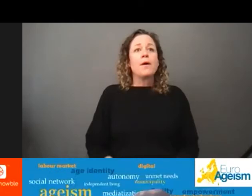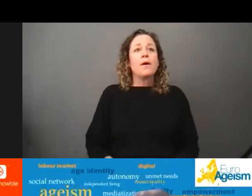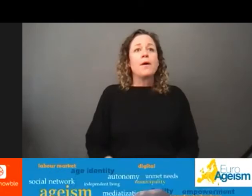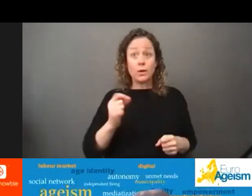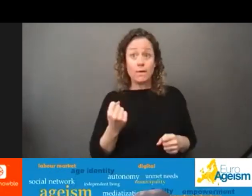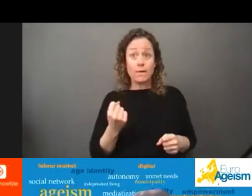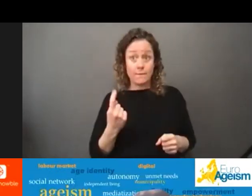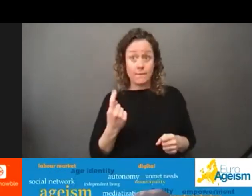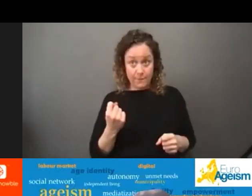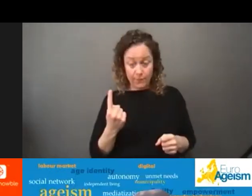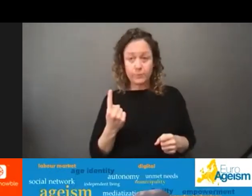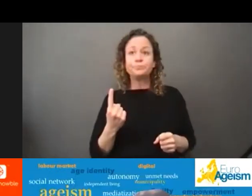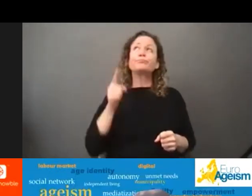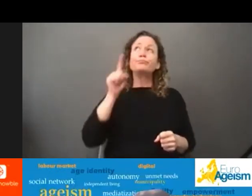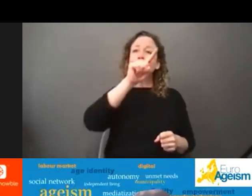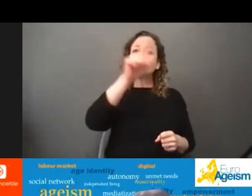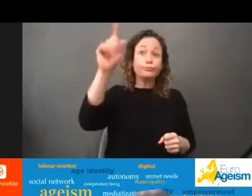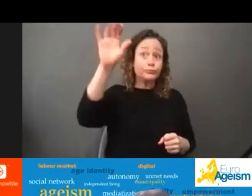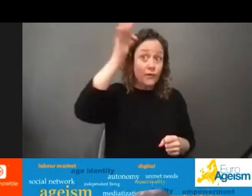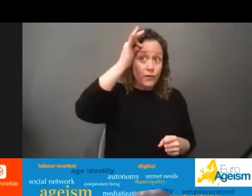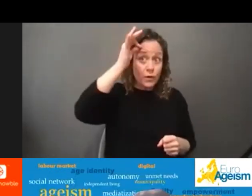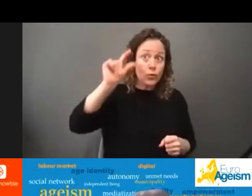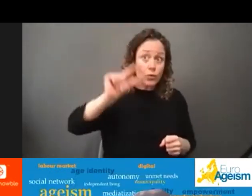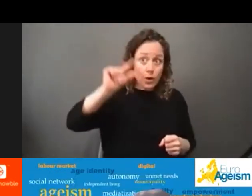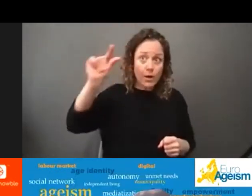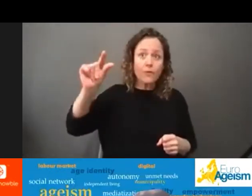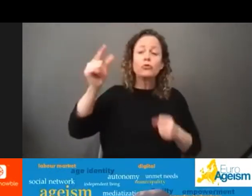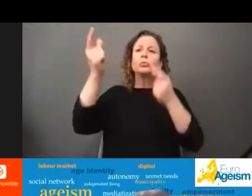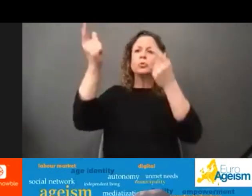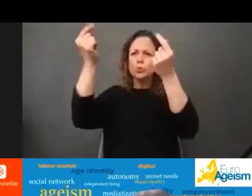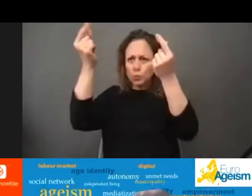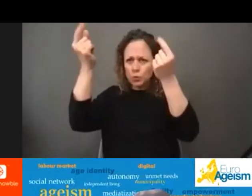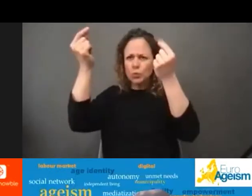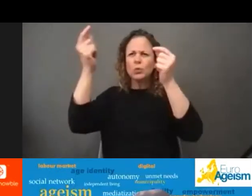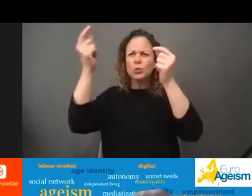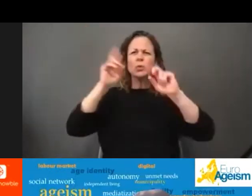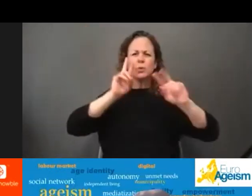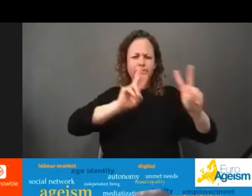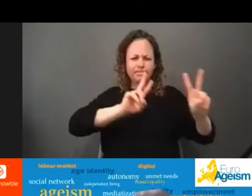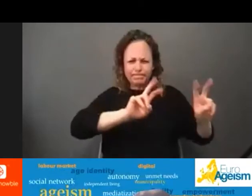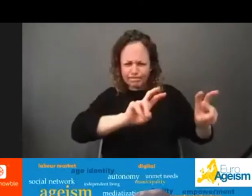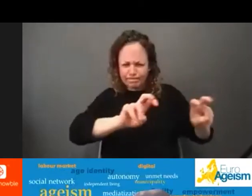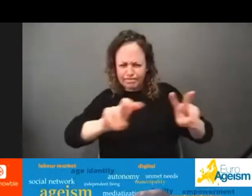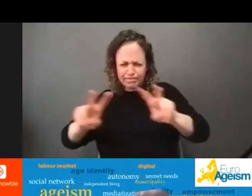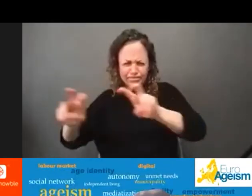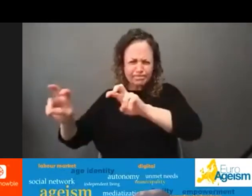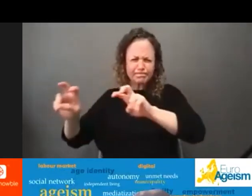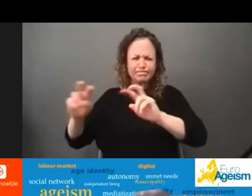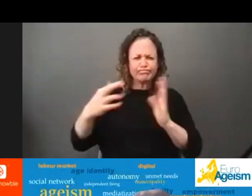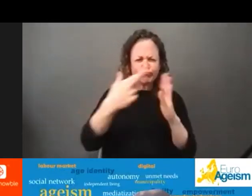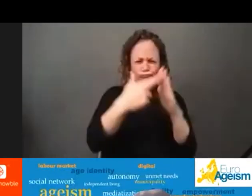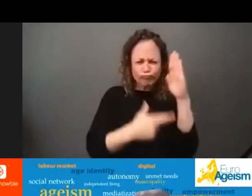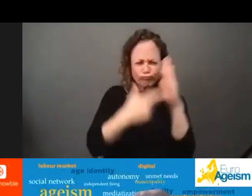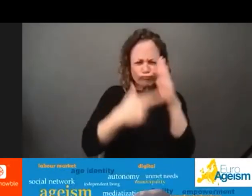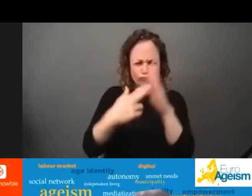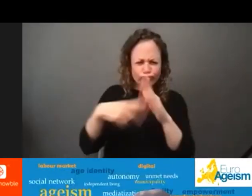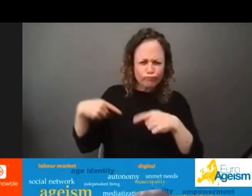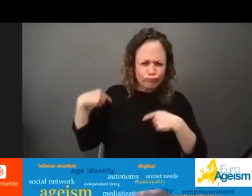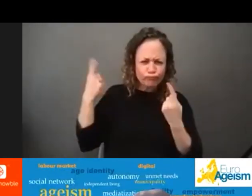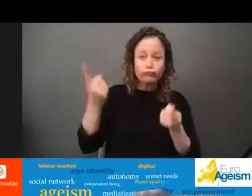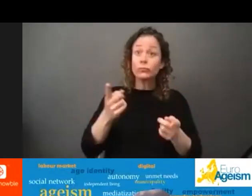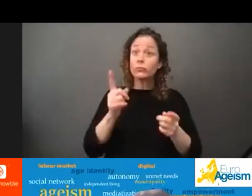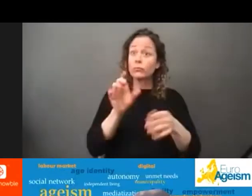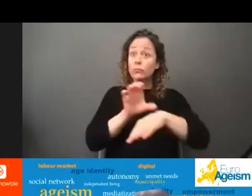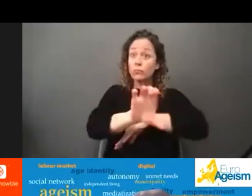through different federal provisions and removed mandatory retirement from most of the federal